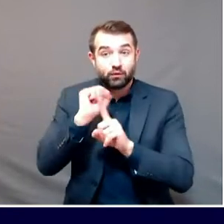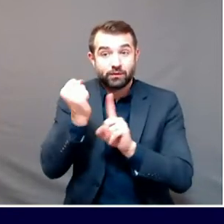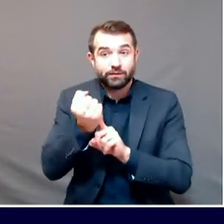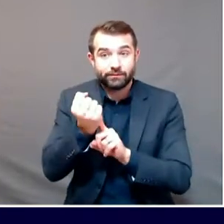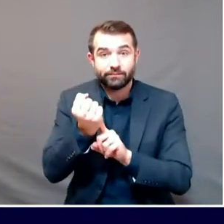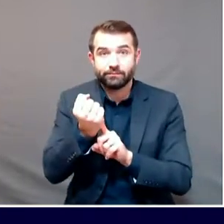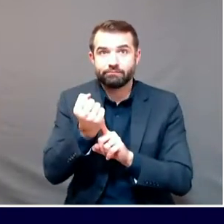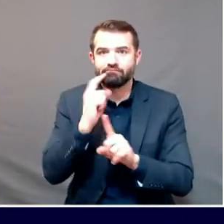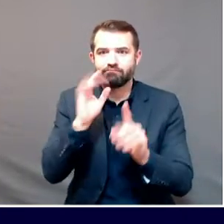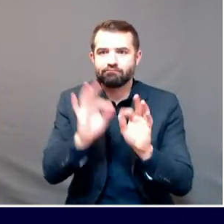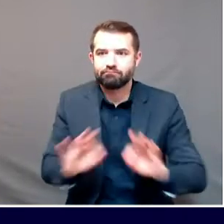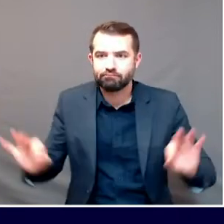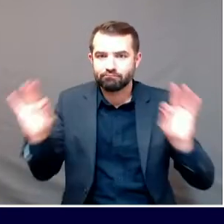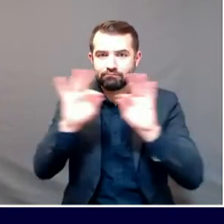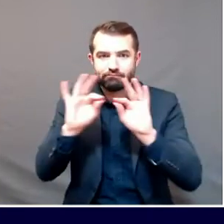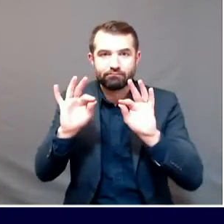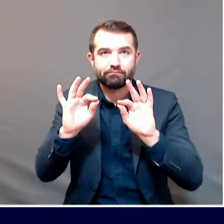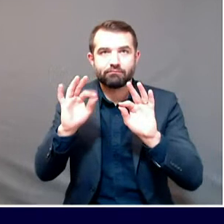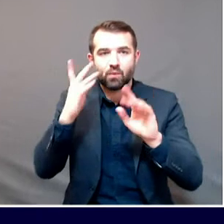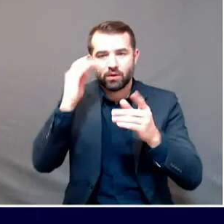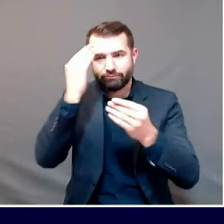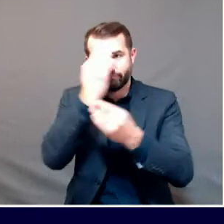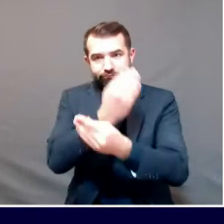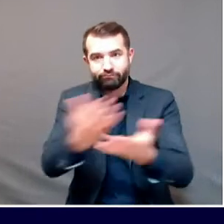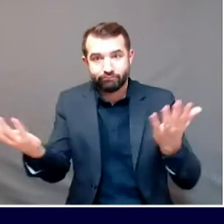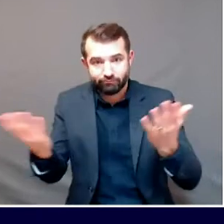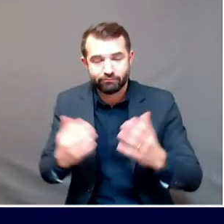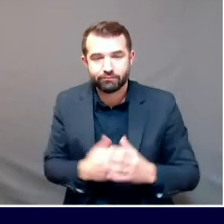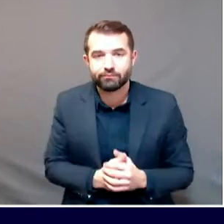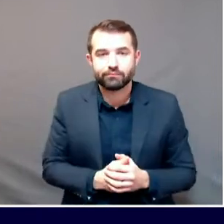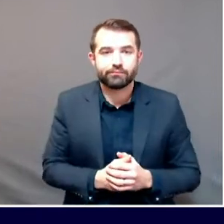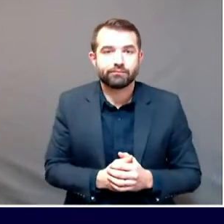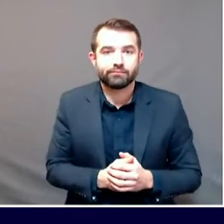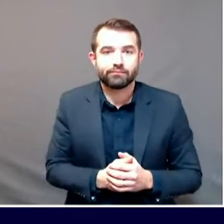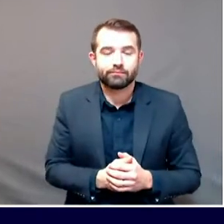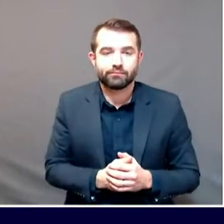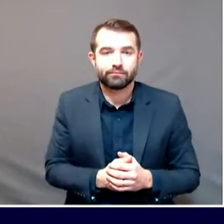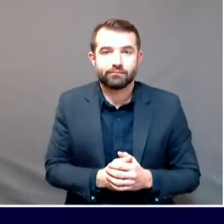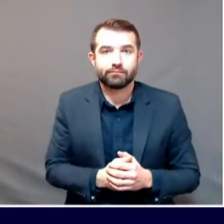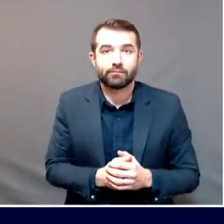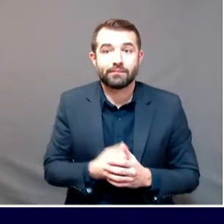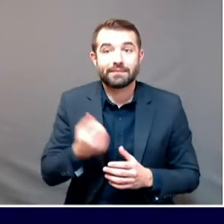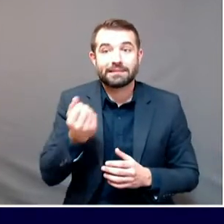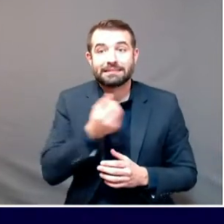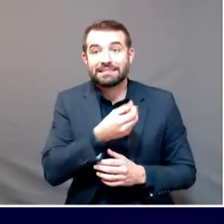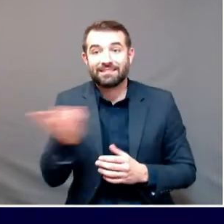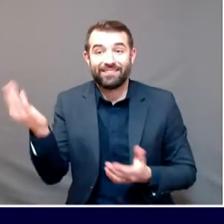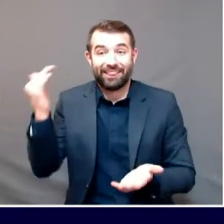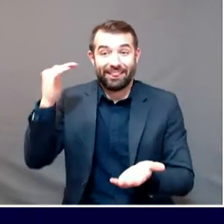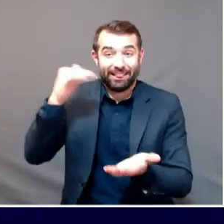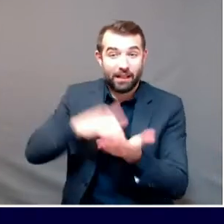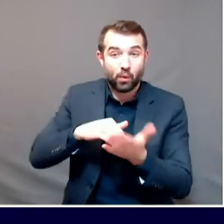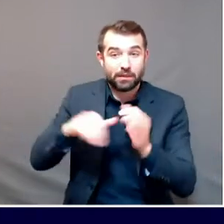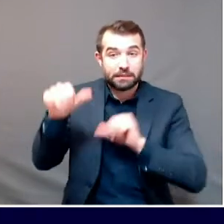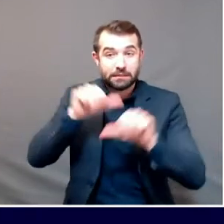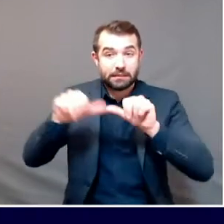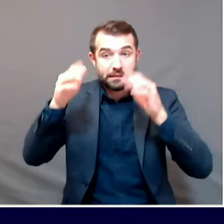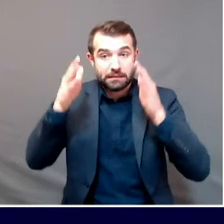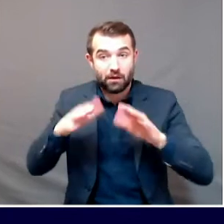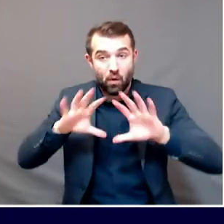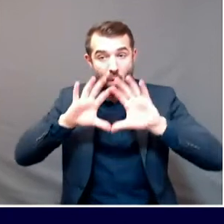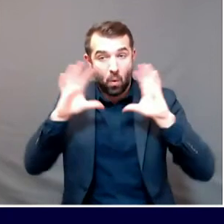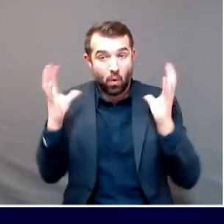mind that thousands of scientists from around the world have worked on these vaccines. Dozens